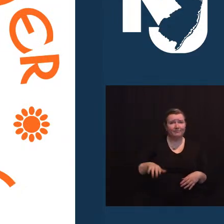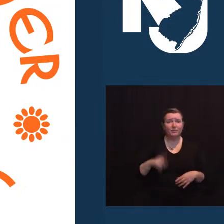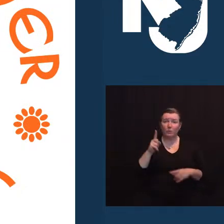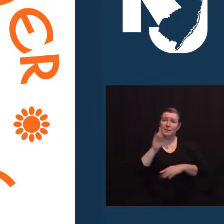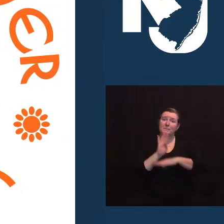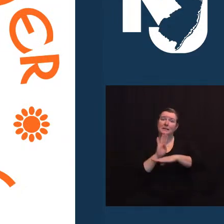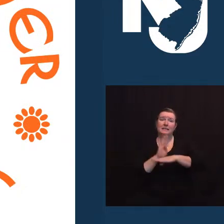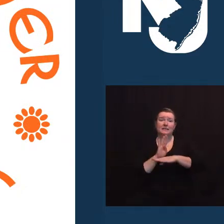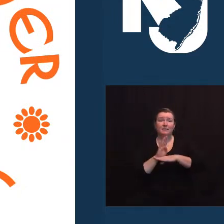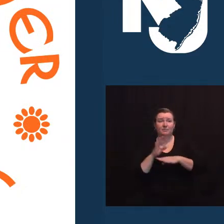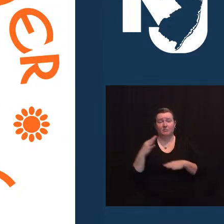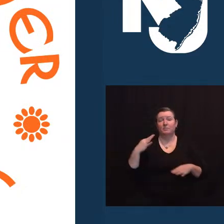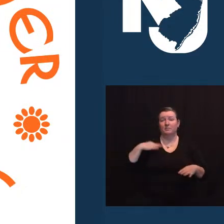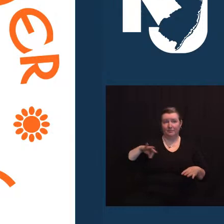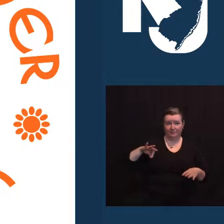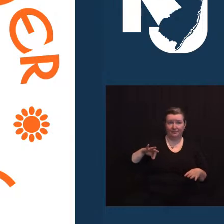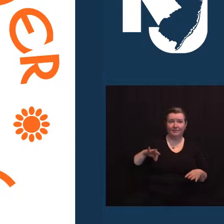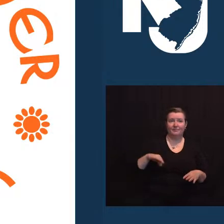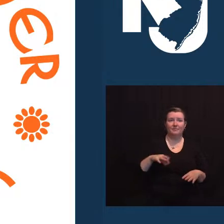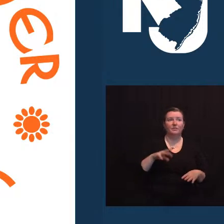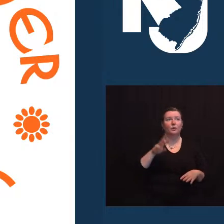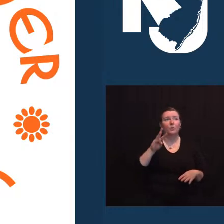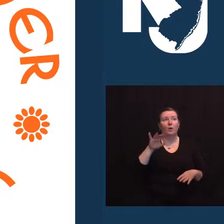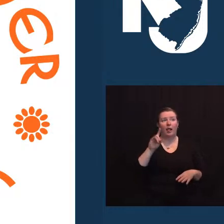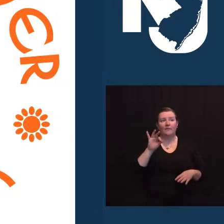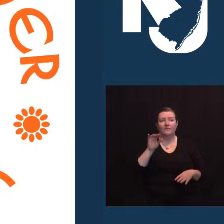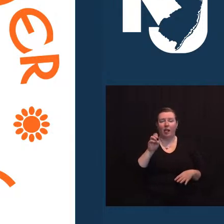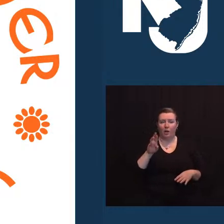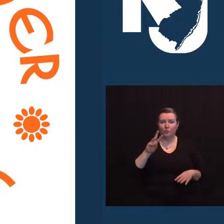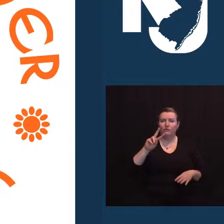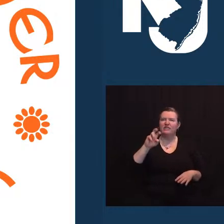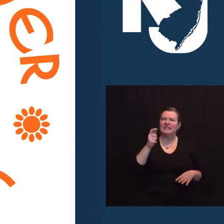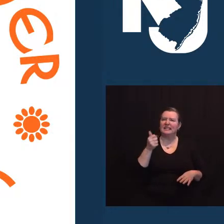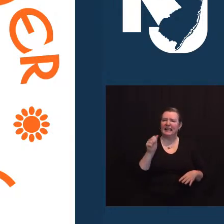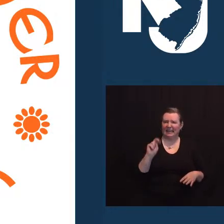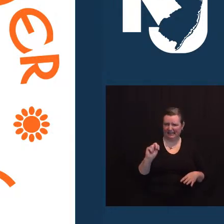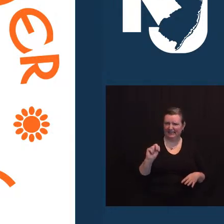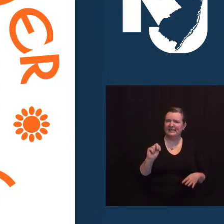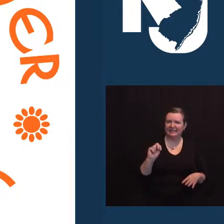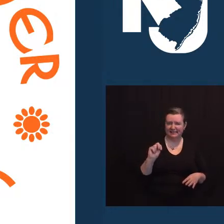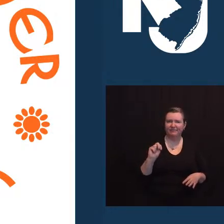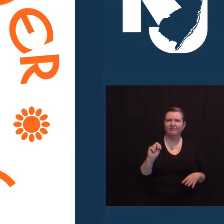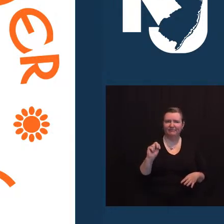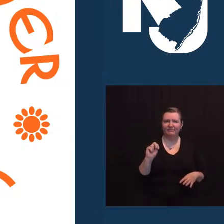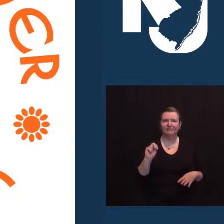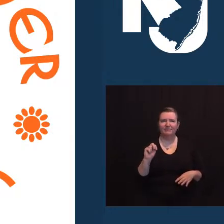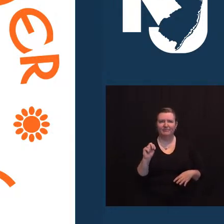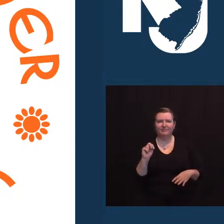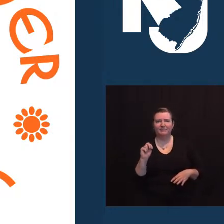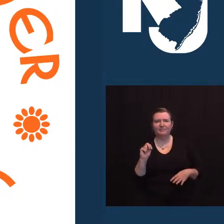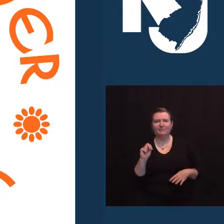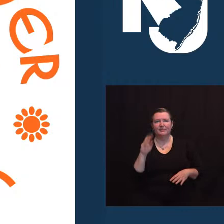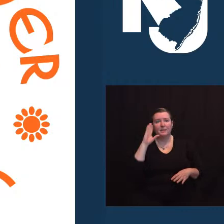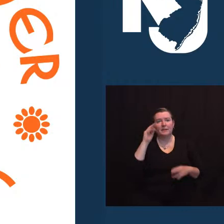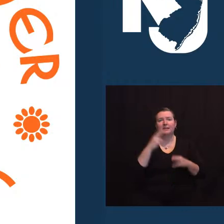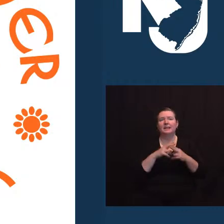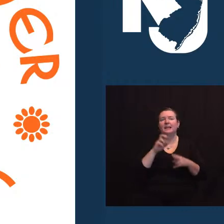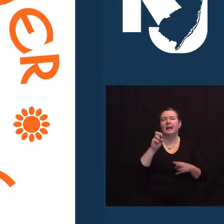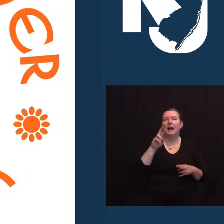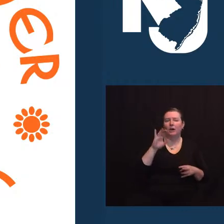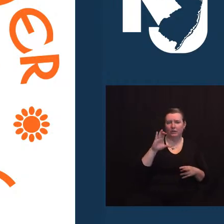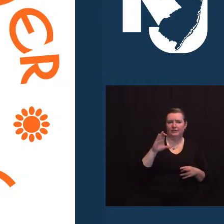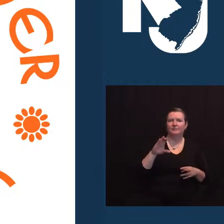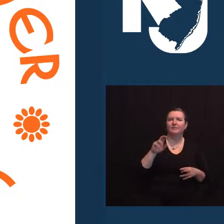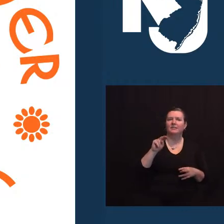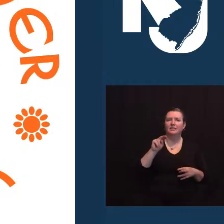is Wildflower Vegan Cafe, which was started by that guy, Eric Nyman, as a lunch truck in